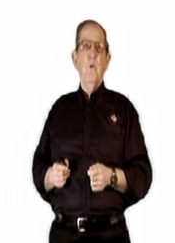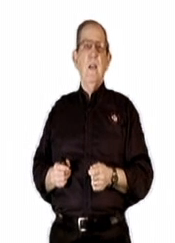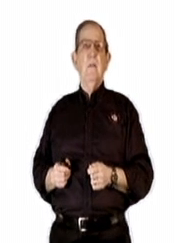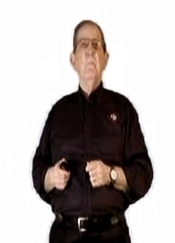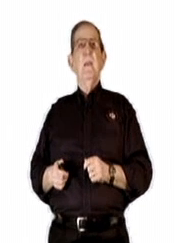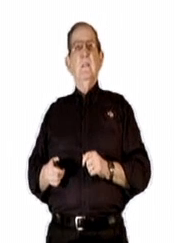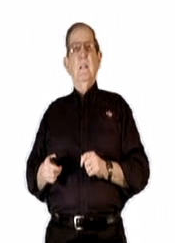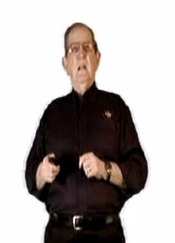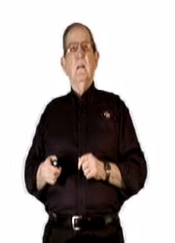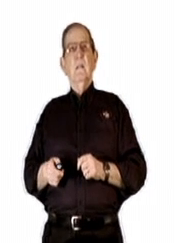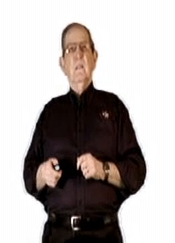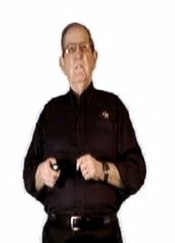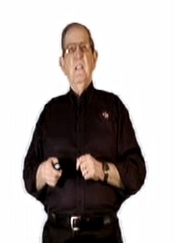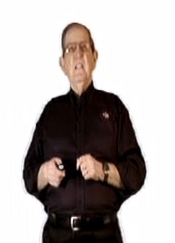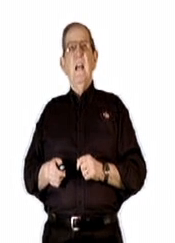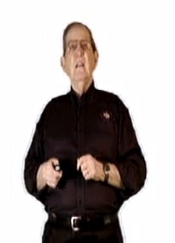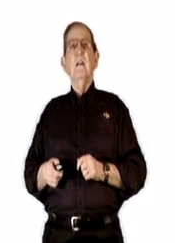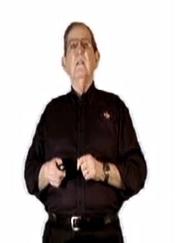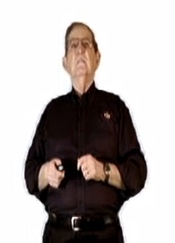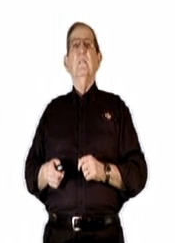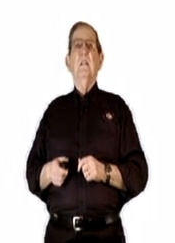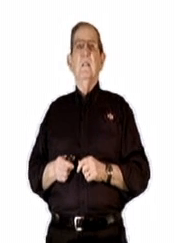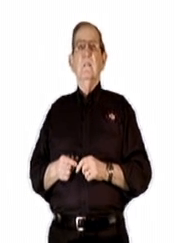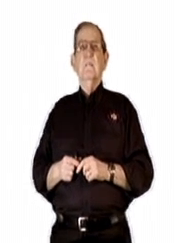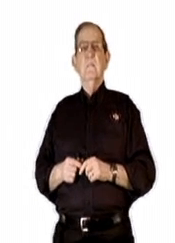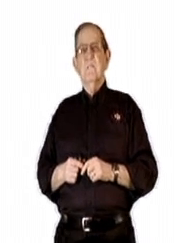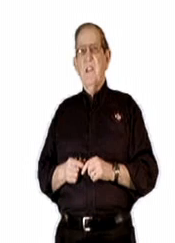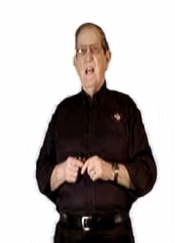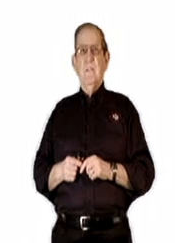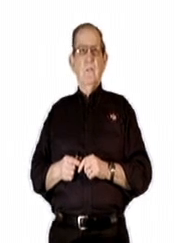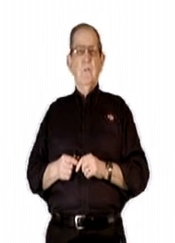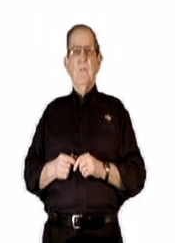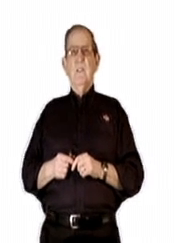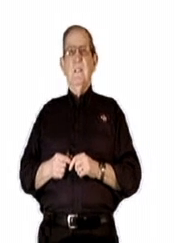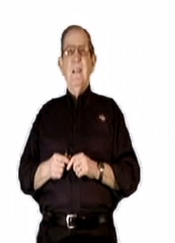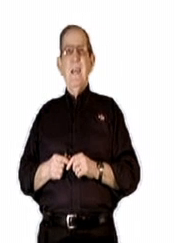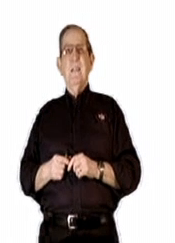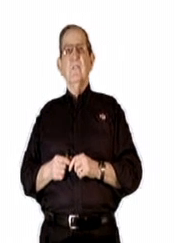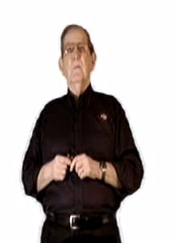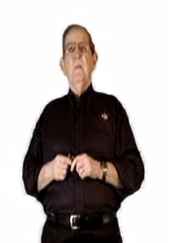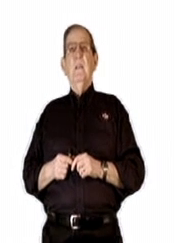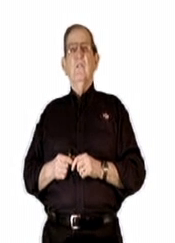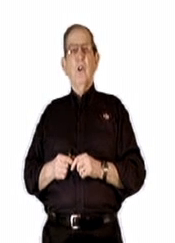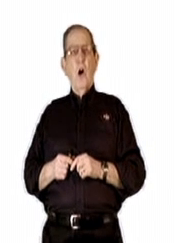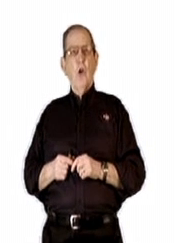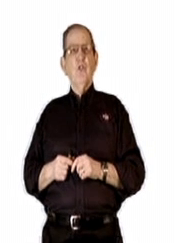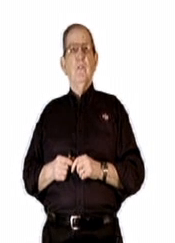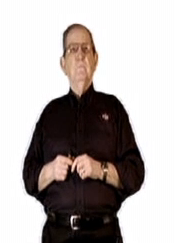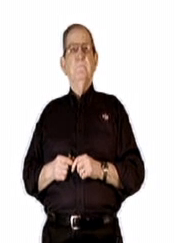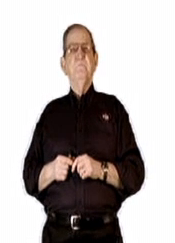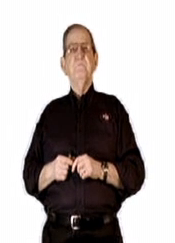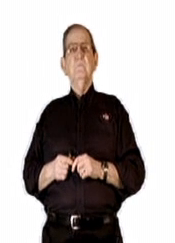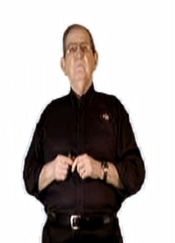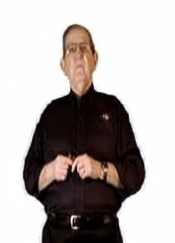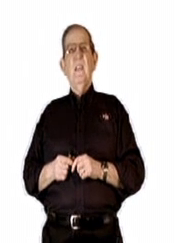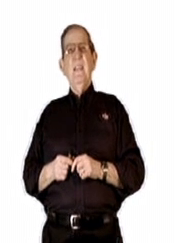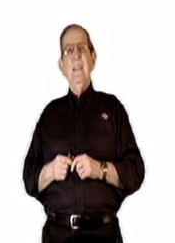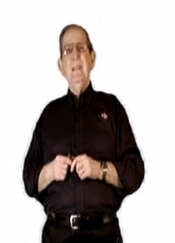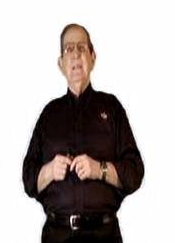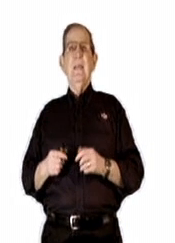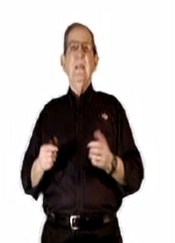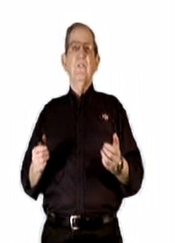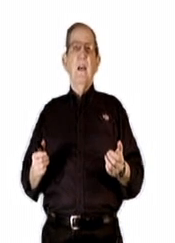be red. Now, the yellow sign that you see next is caution.